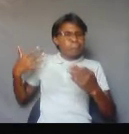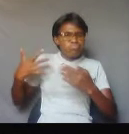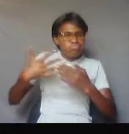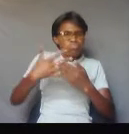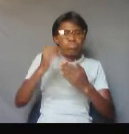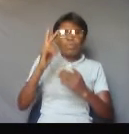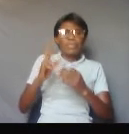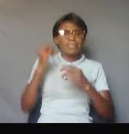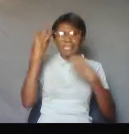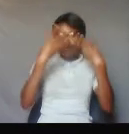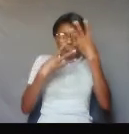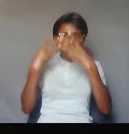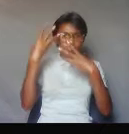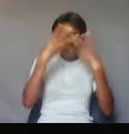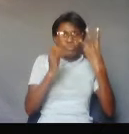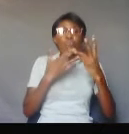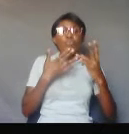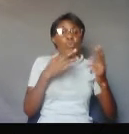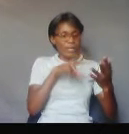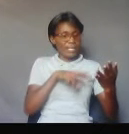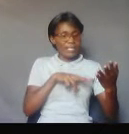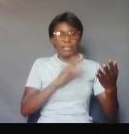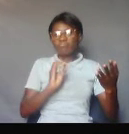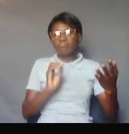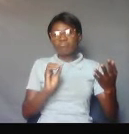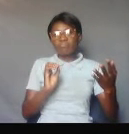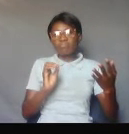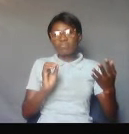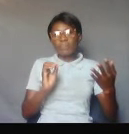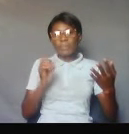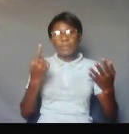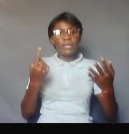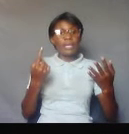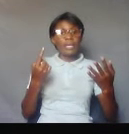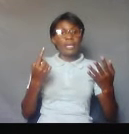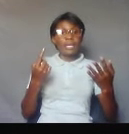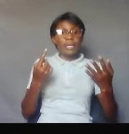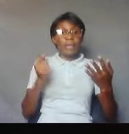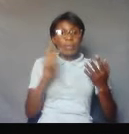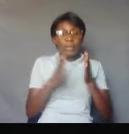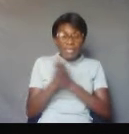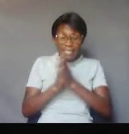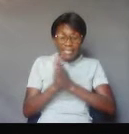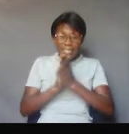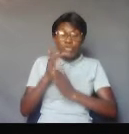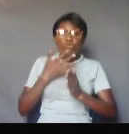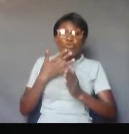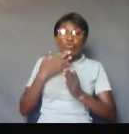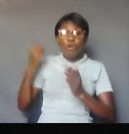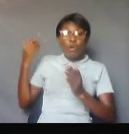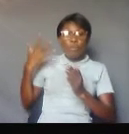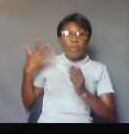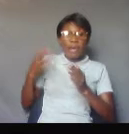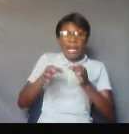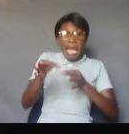interpretation processes and scholarship. And then people started to think, wow, no, but people like Stanley Fish, a radical